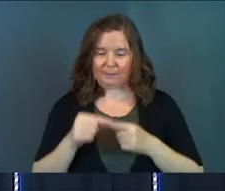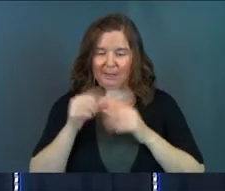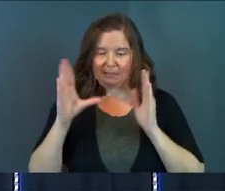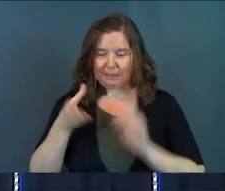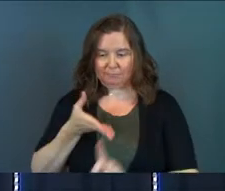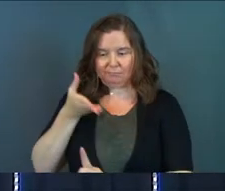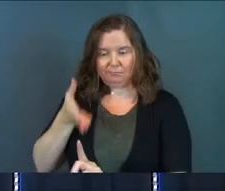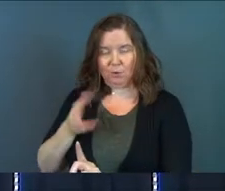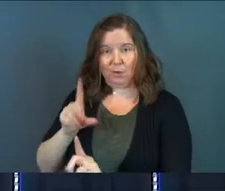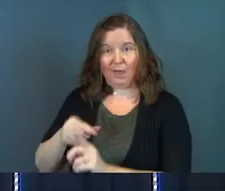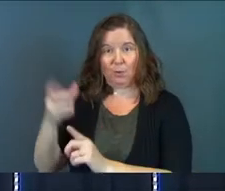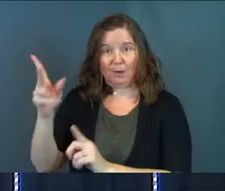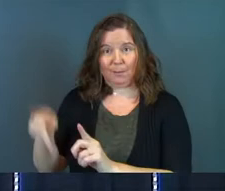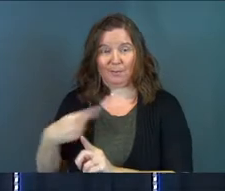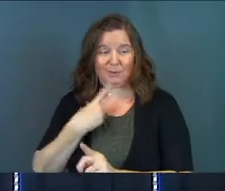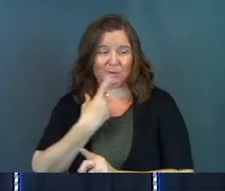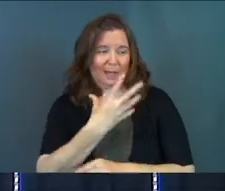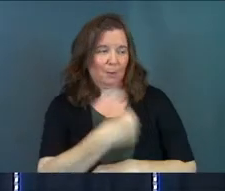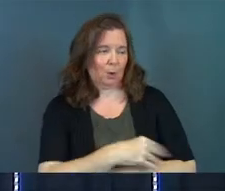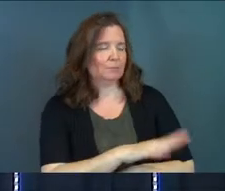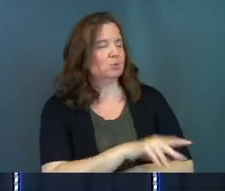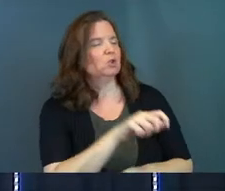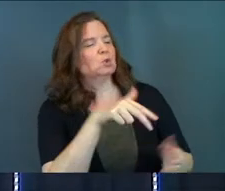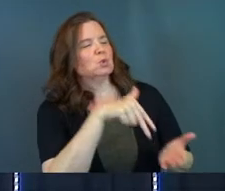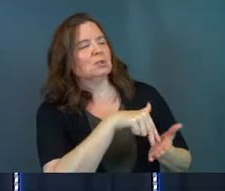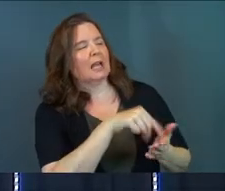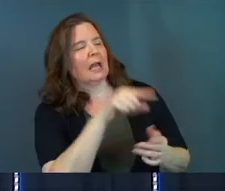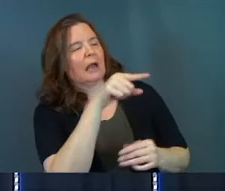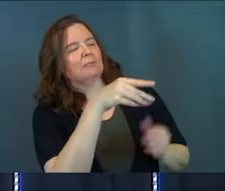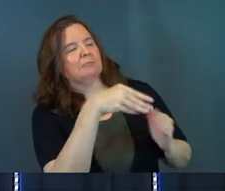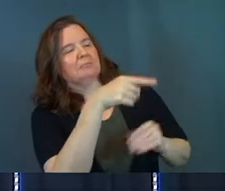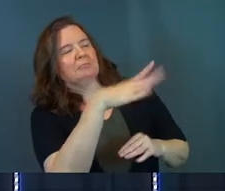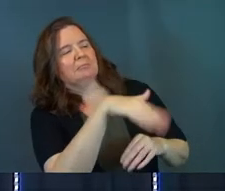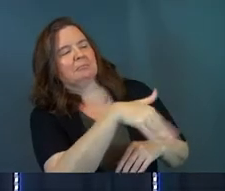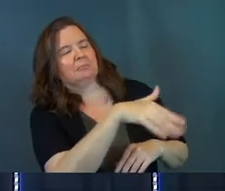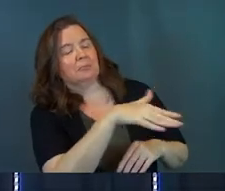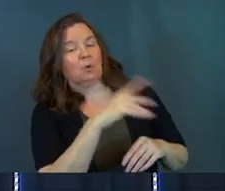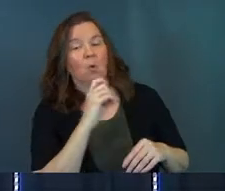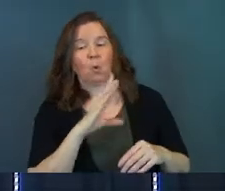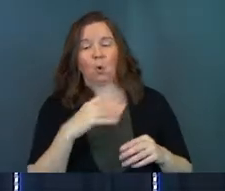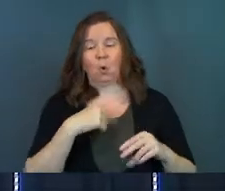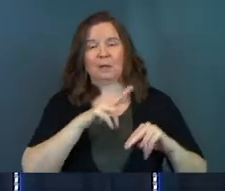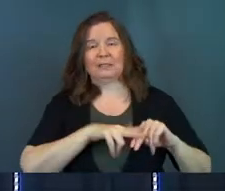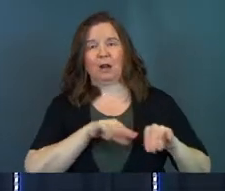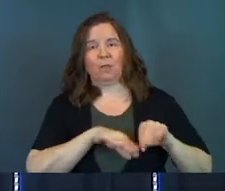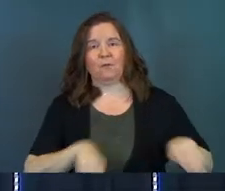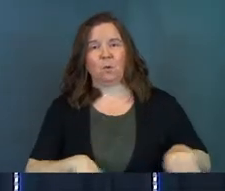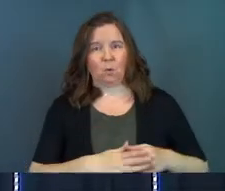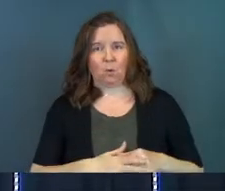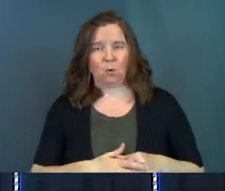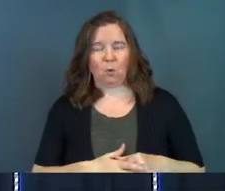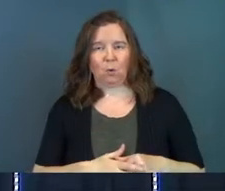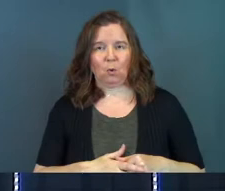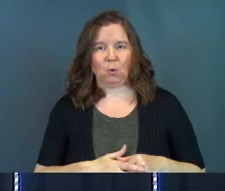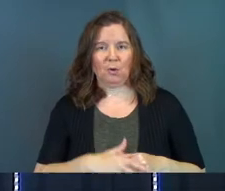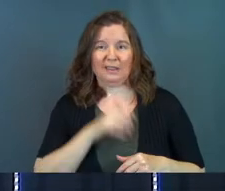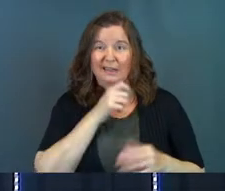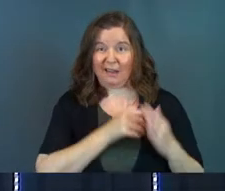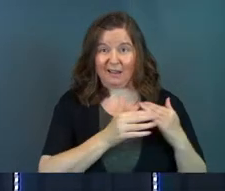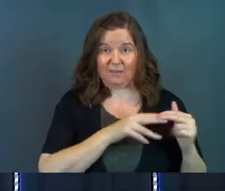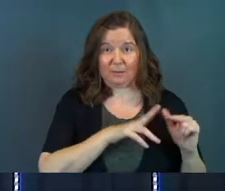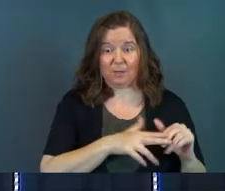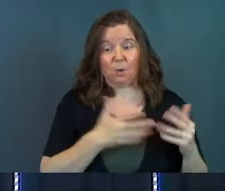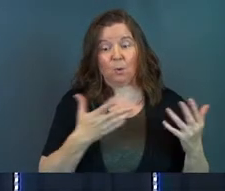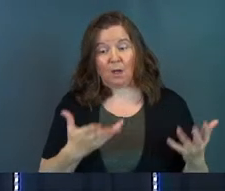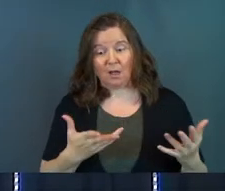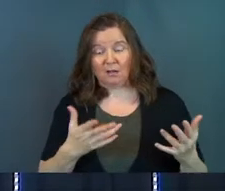good seat to that rich person, but you say to the poor one, you stand over here, over there, or else sit on the floor, not the not-so-comfy seat,